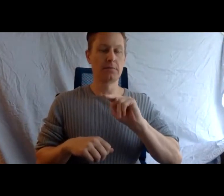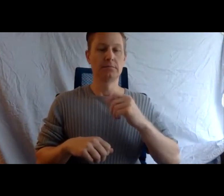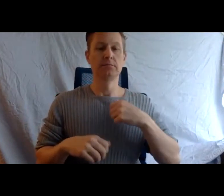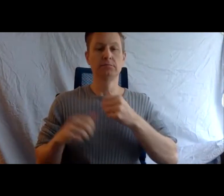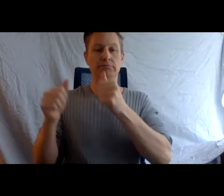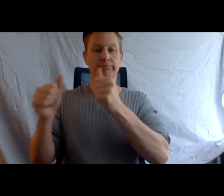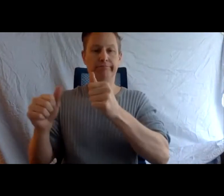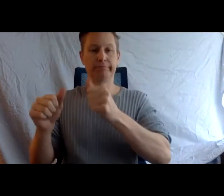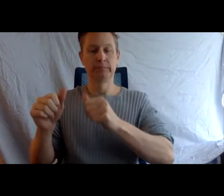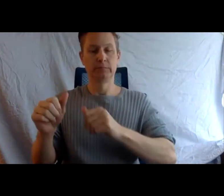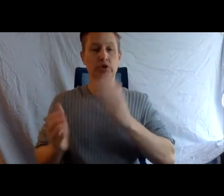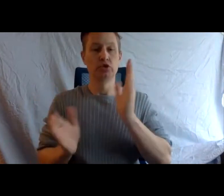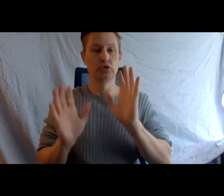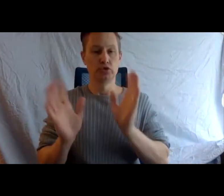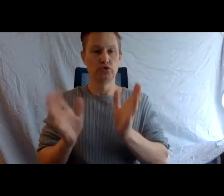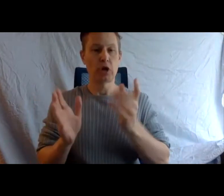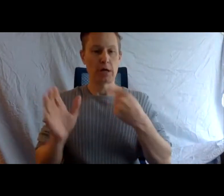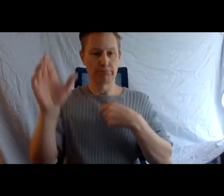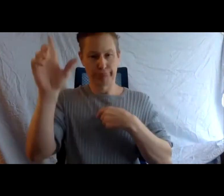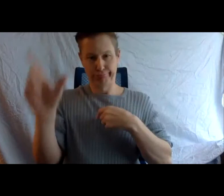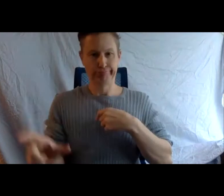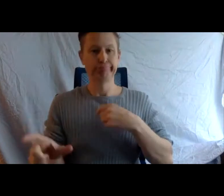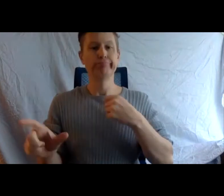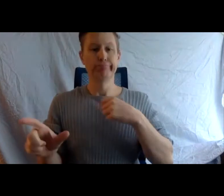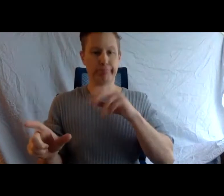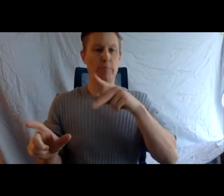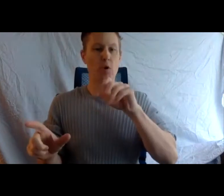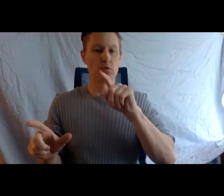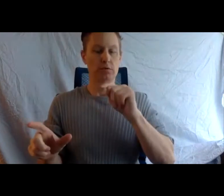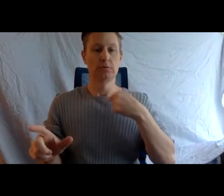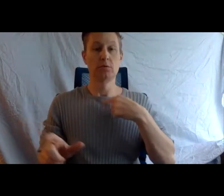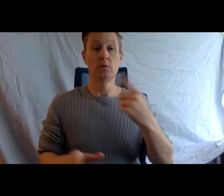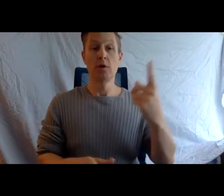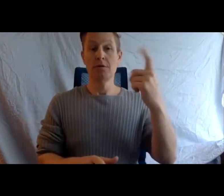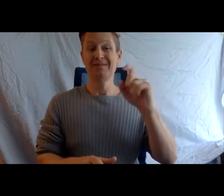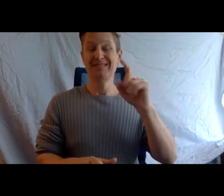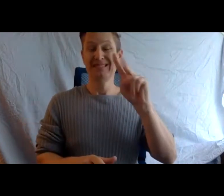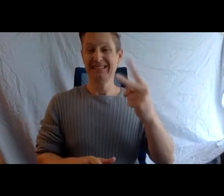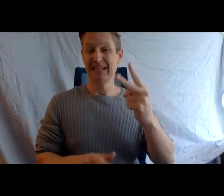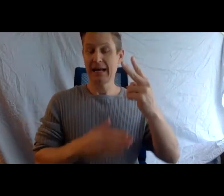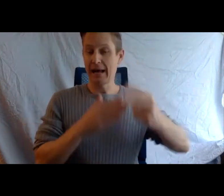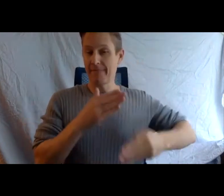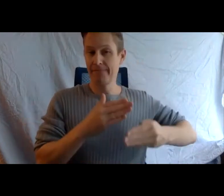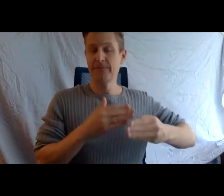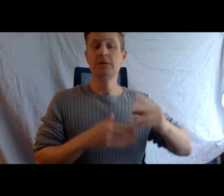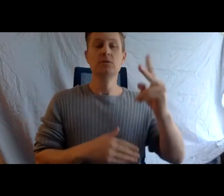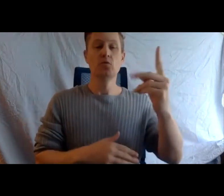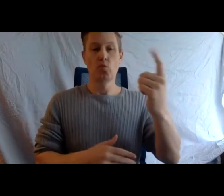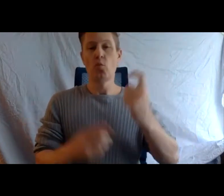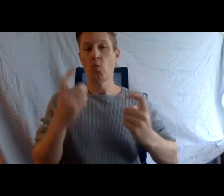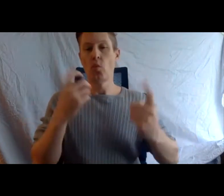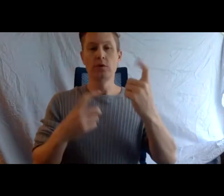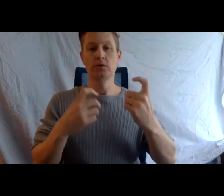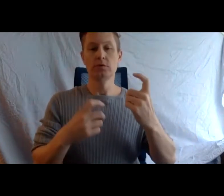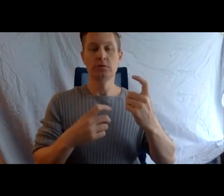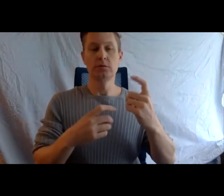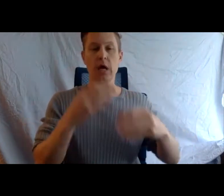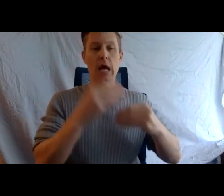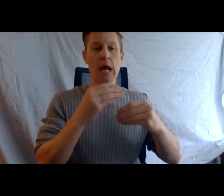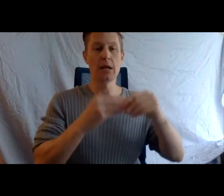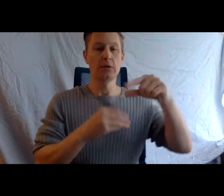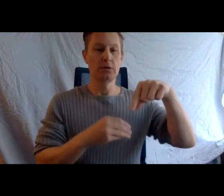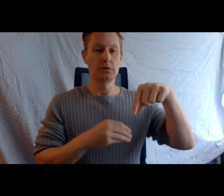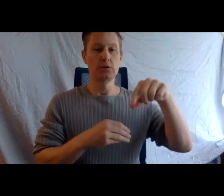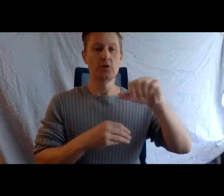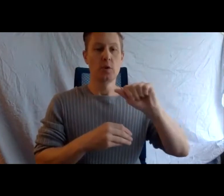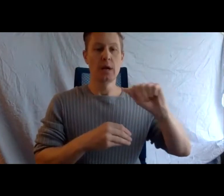box. We will be taking questions from you during the second half of the panel. Please add your questions in the Q&A box to do